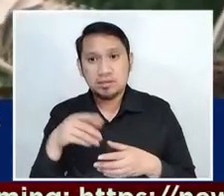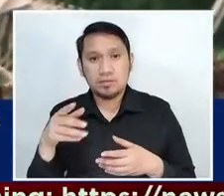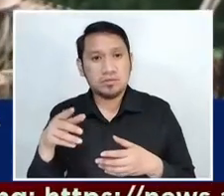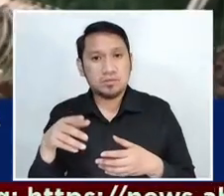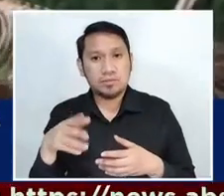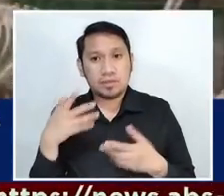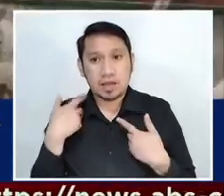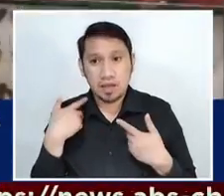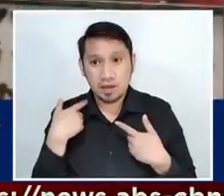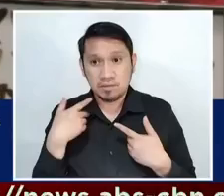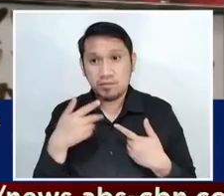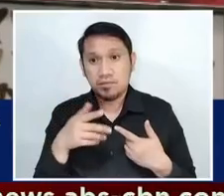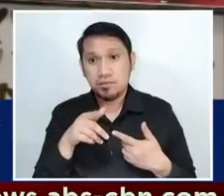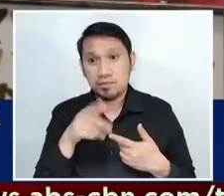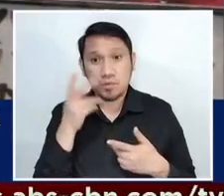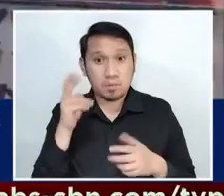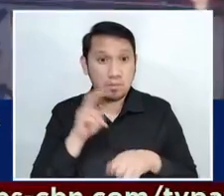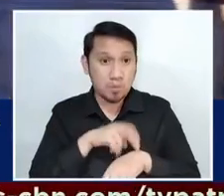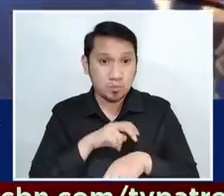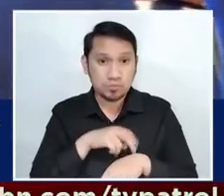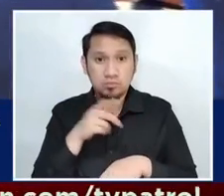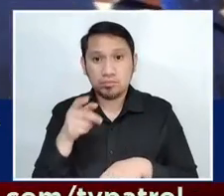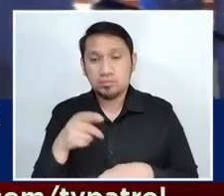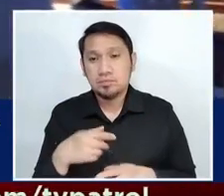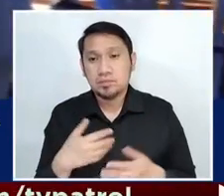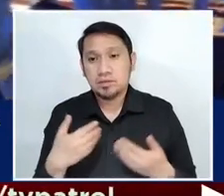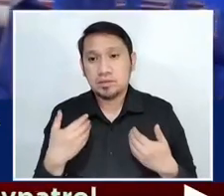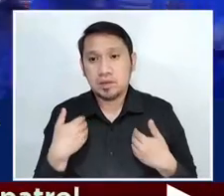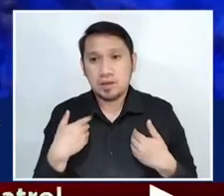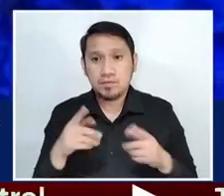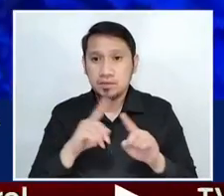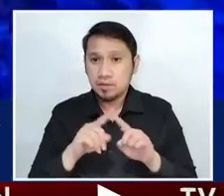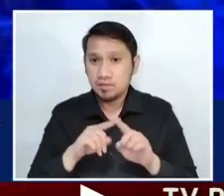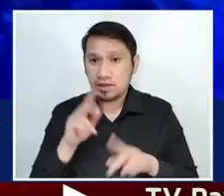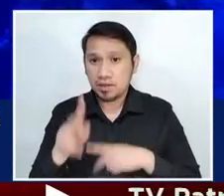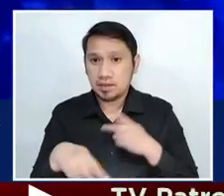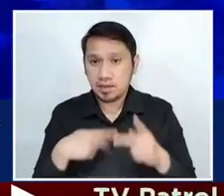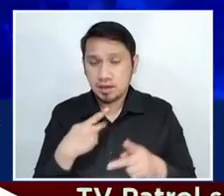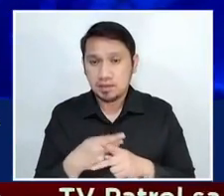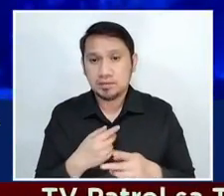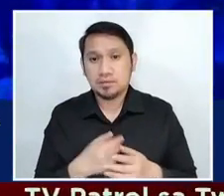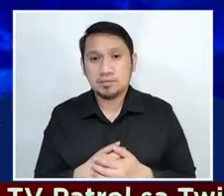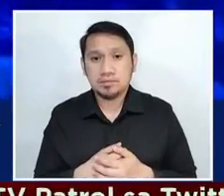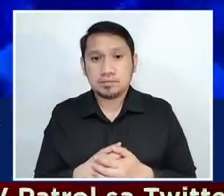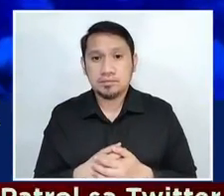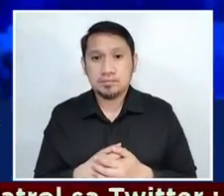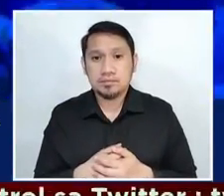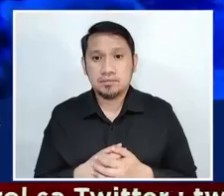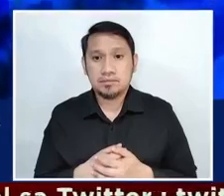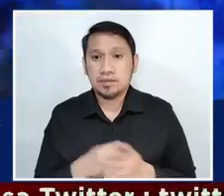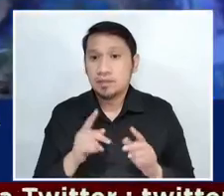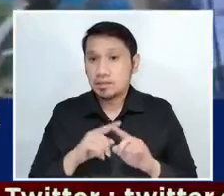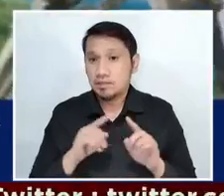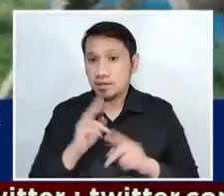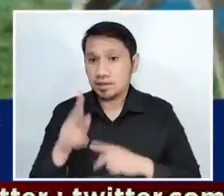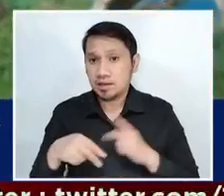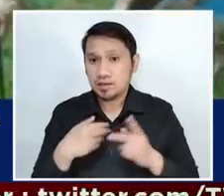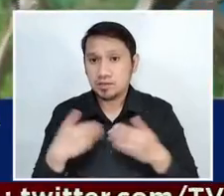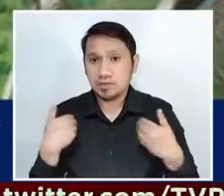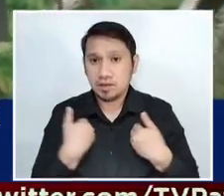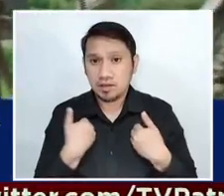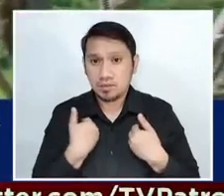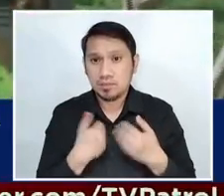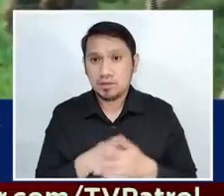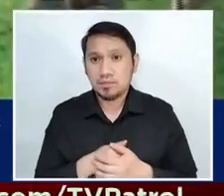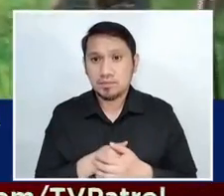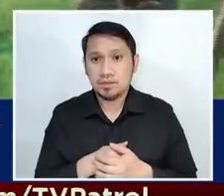Nakadisplay sa The Bone Collector Museum ang mahigit 6,000 specimens, buto man o taxiderm, ng iba't ibang hayop. This museum,